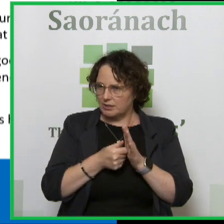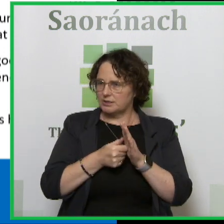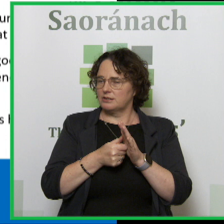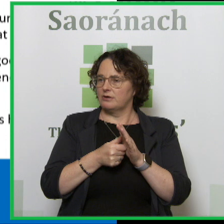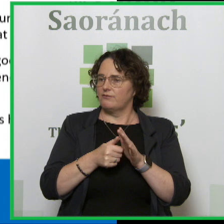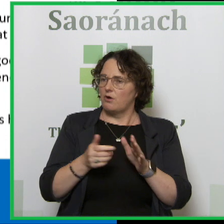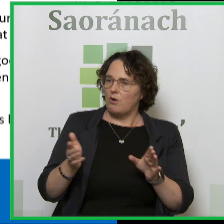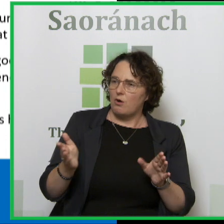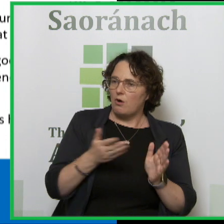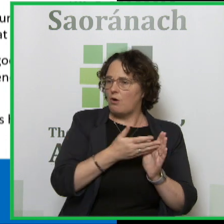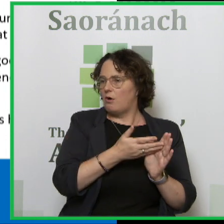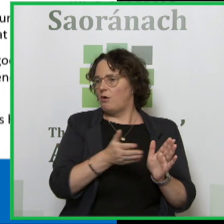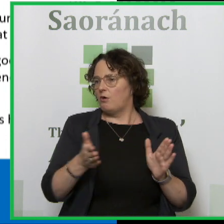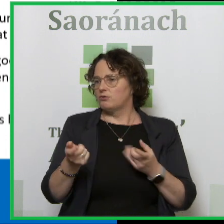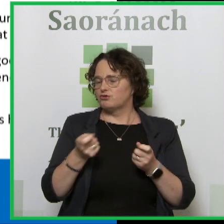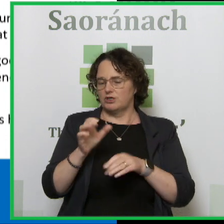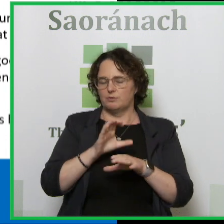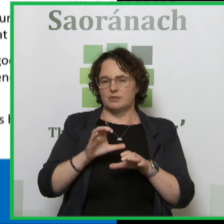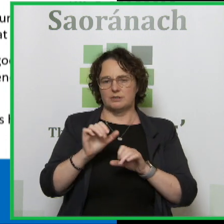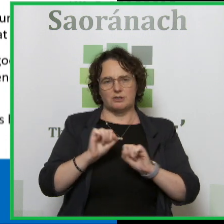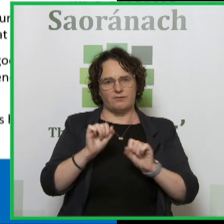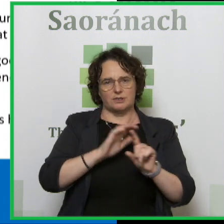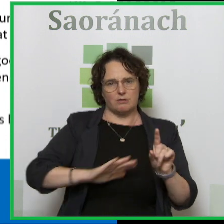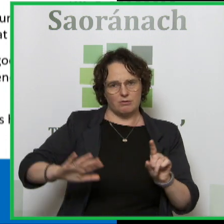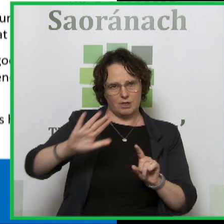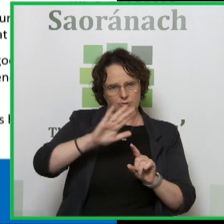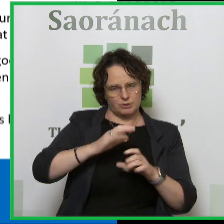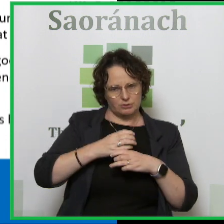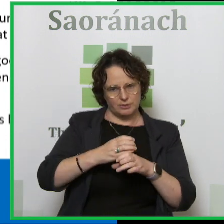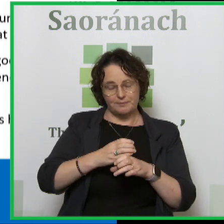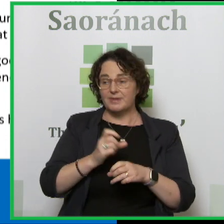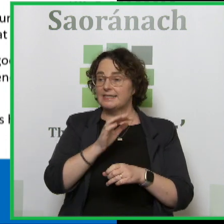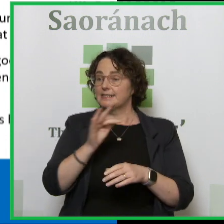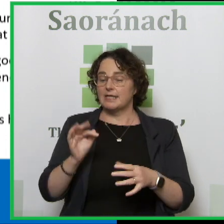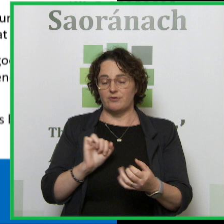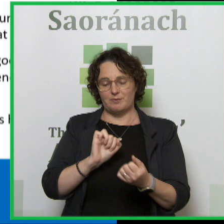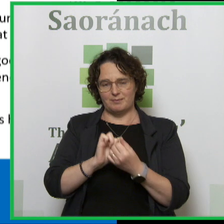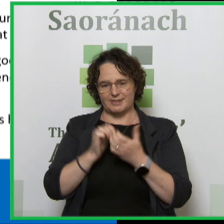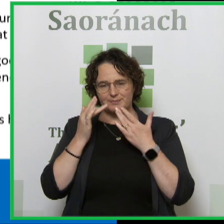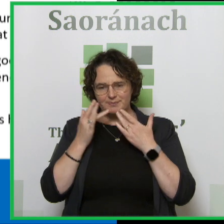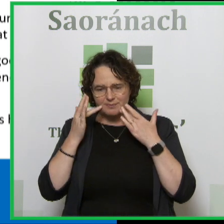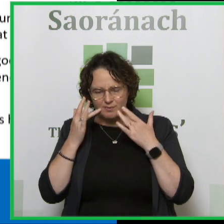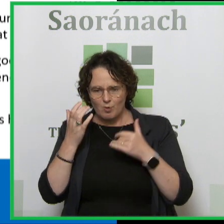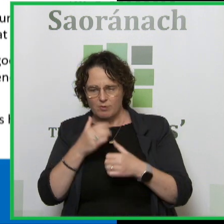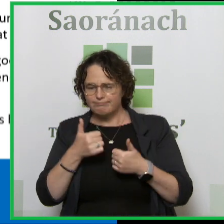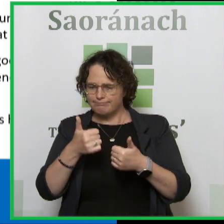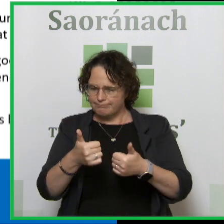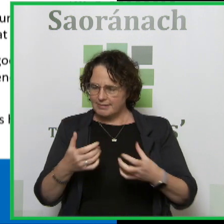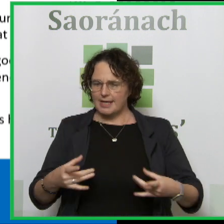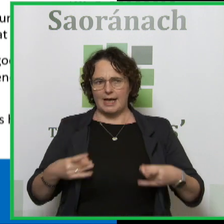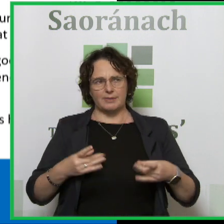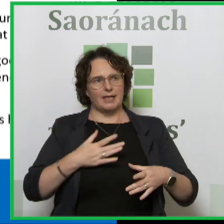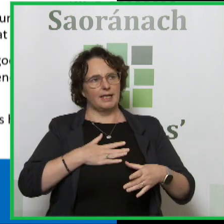treatment services across the country. The staff member who warmly greets this individual is happy with their